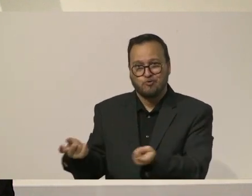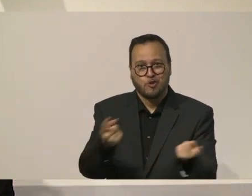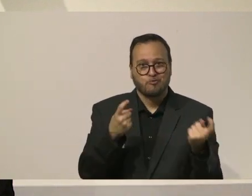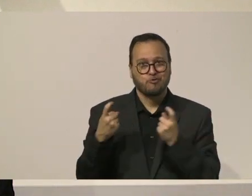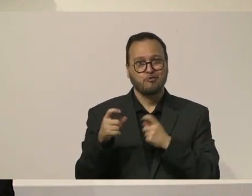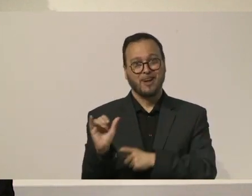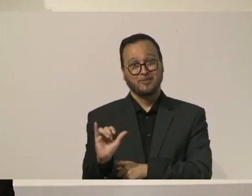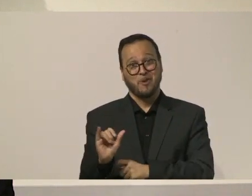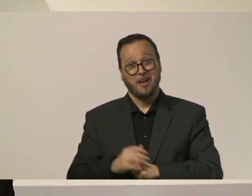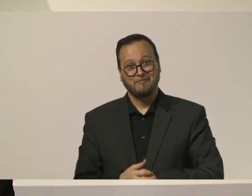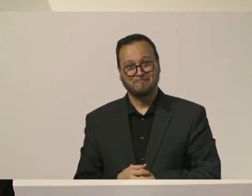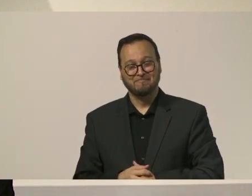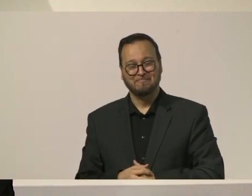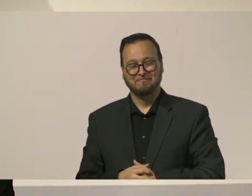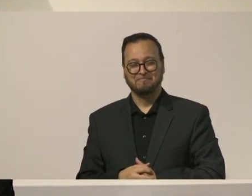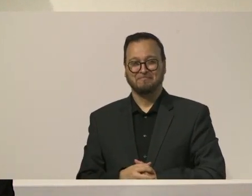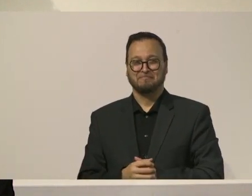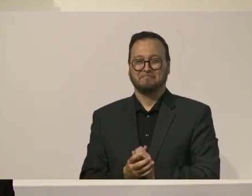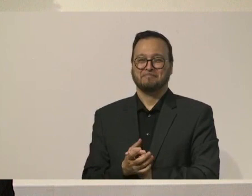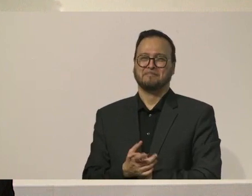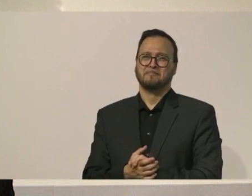well.